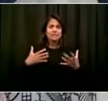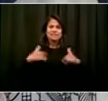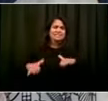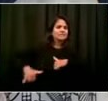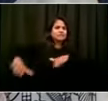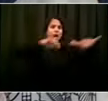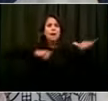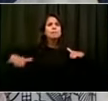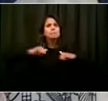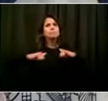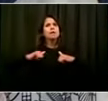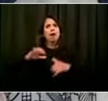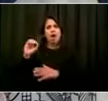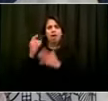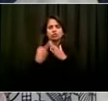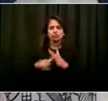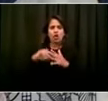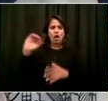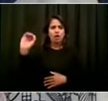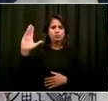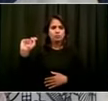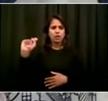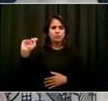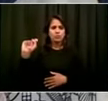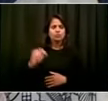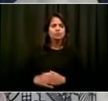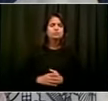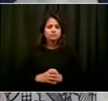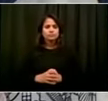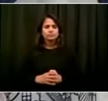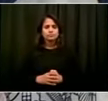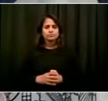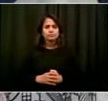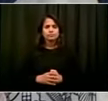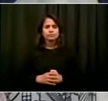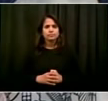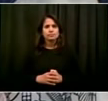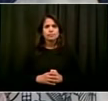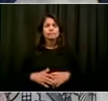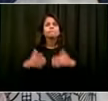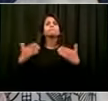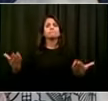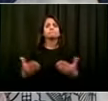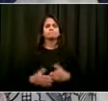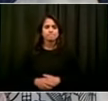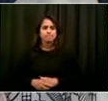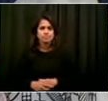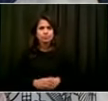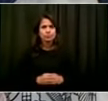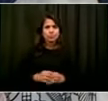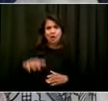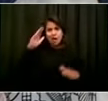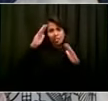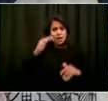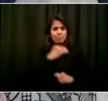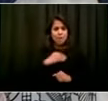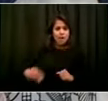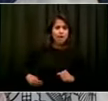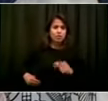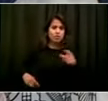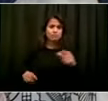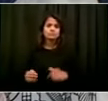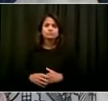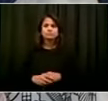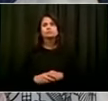Hey, good afternoon, Mr. Mayor. I'm wondering how many sheriffs are currently out